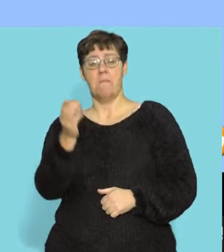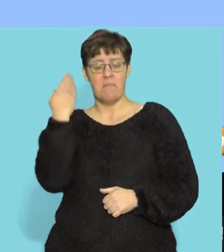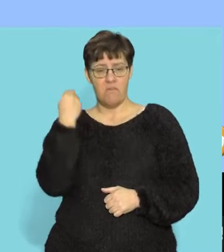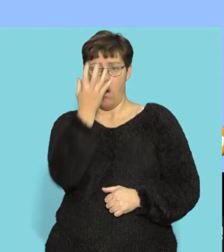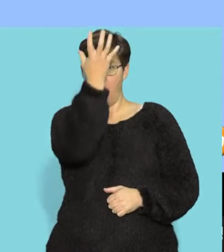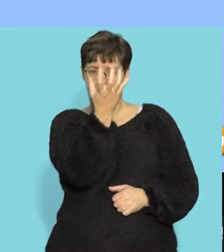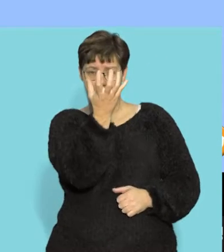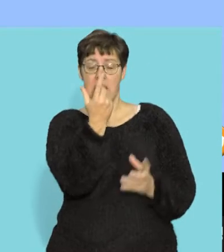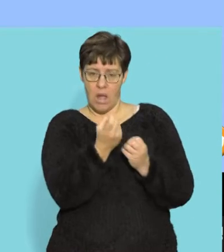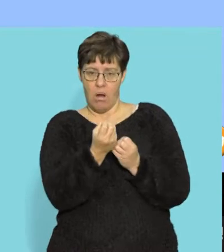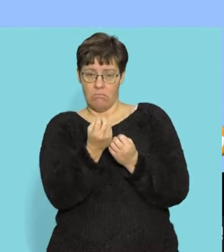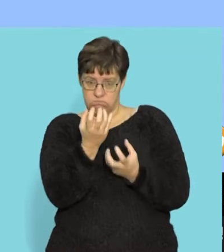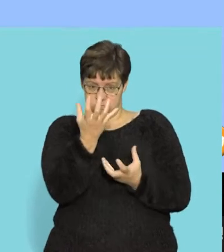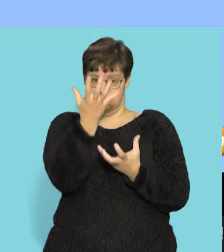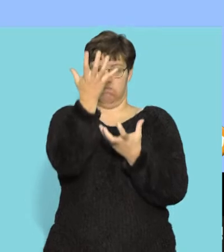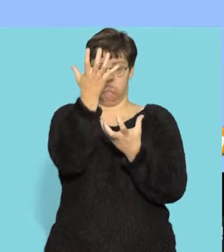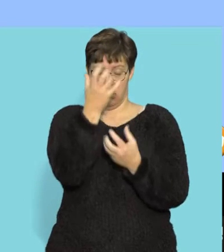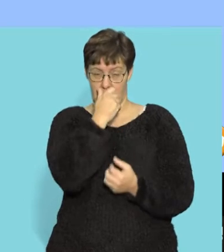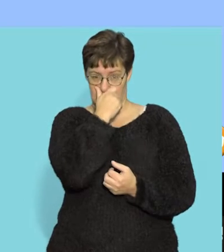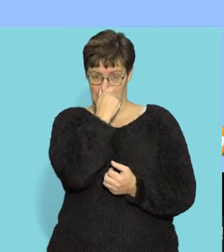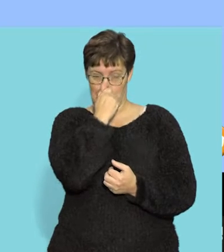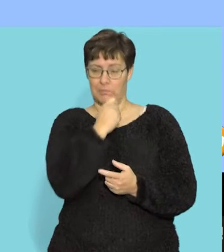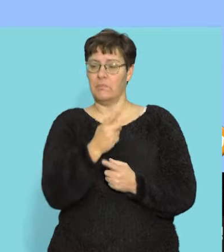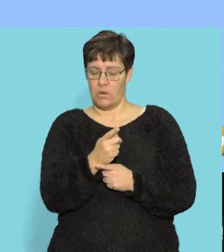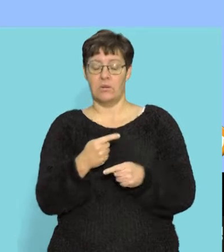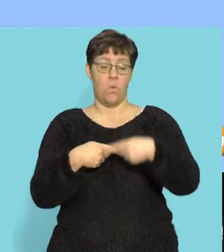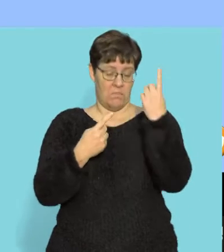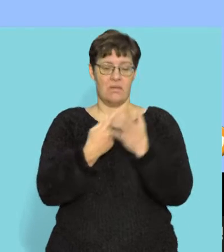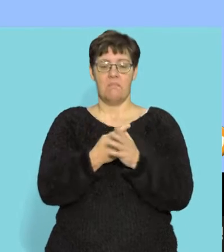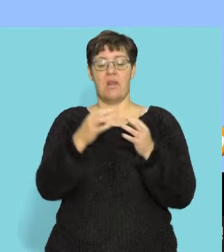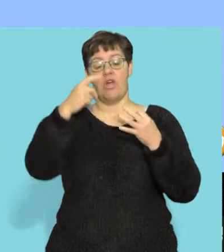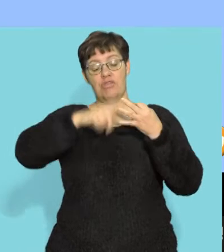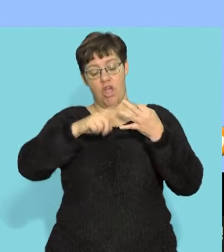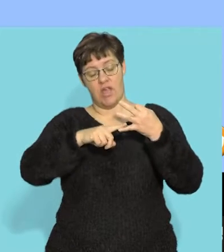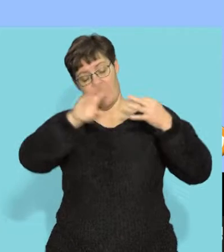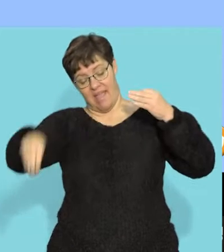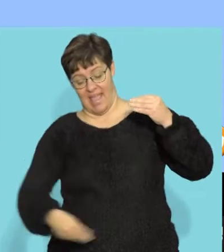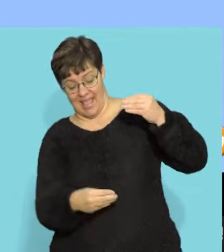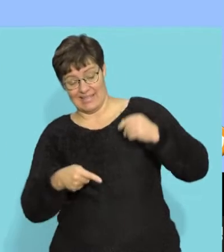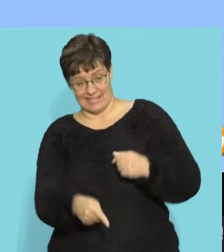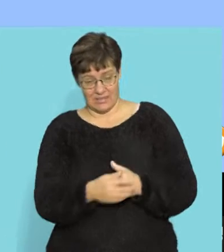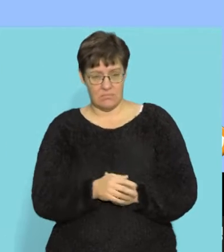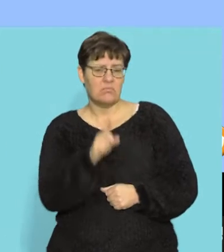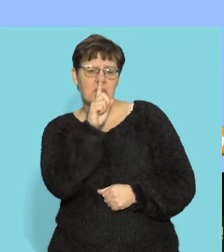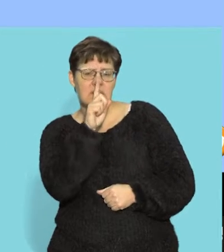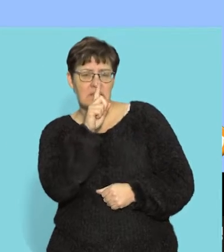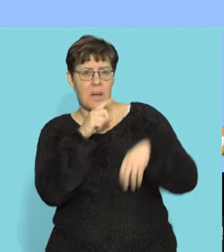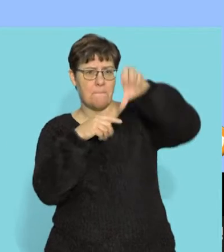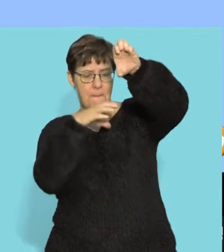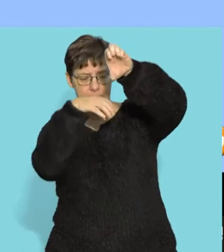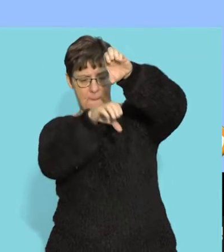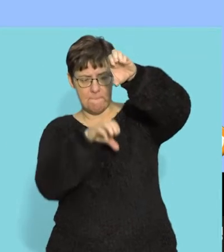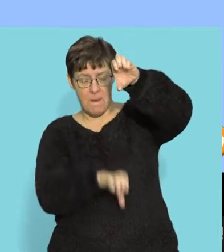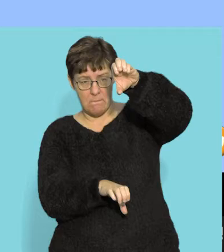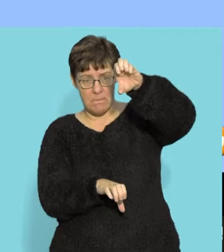connected in series. Right, let's open that switch and then add the third light bulb in parallel and see